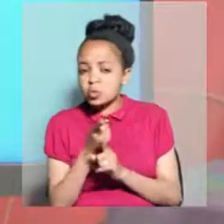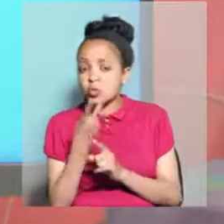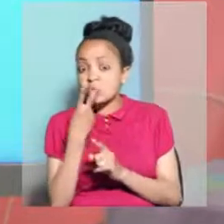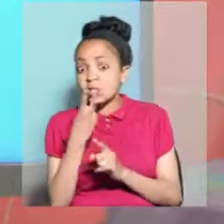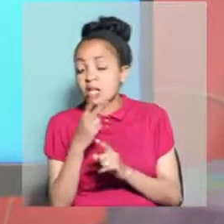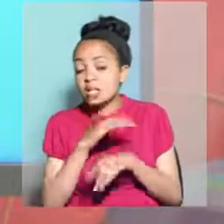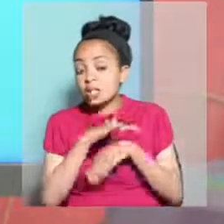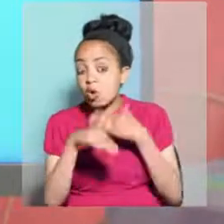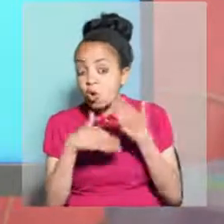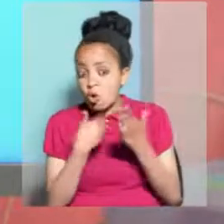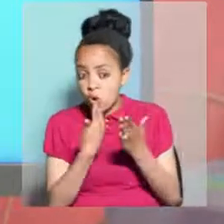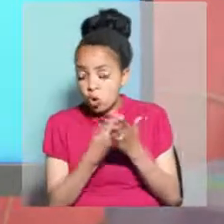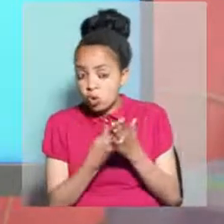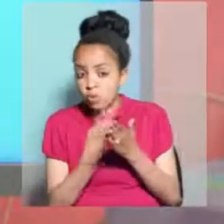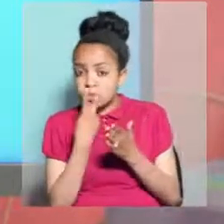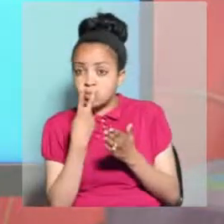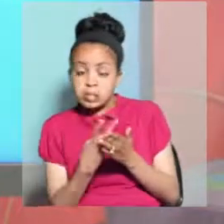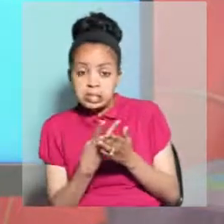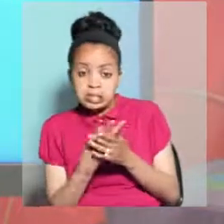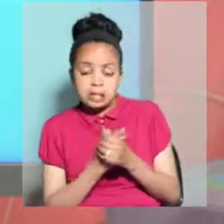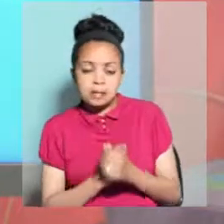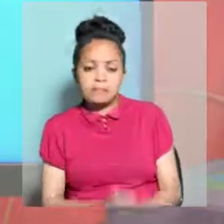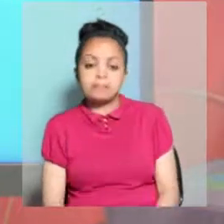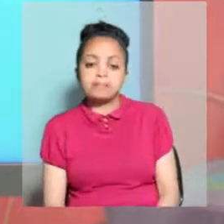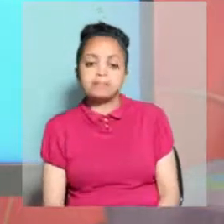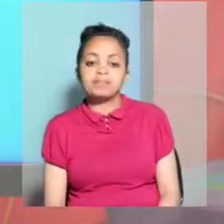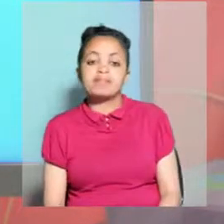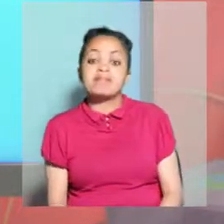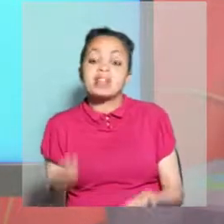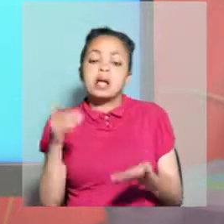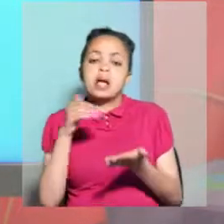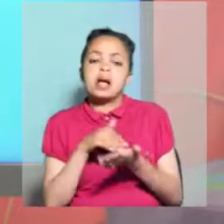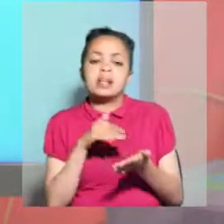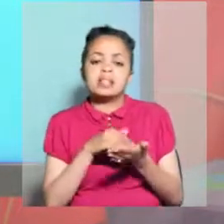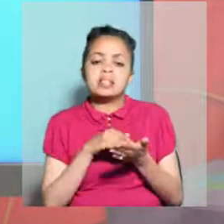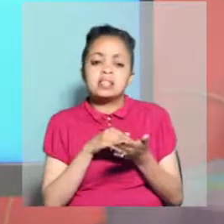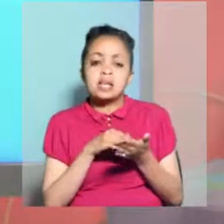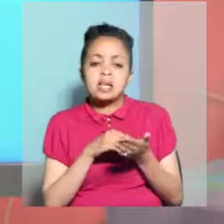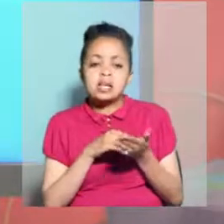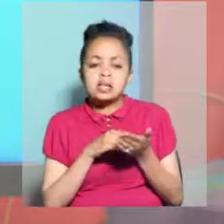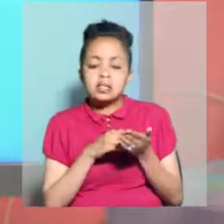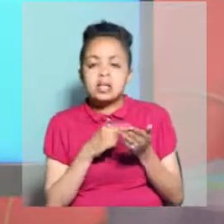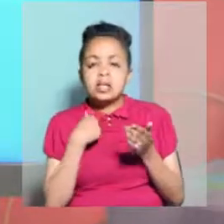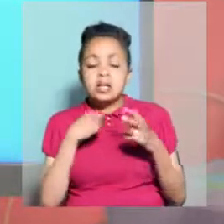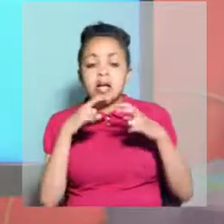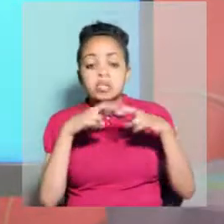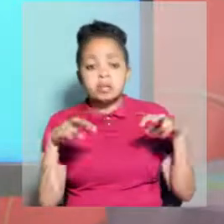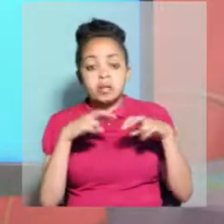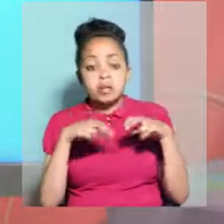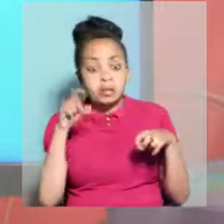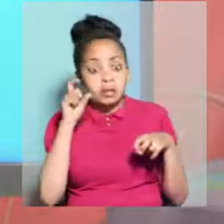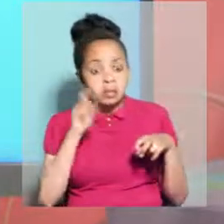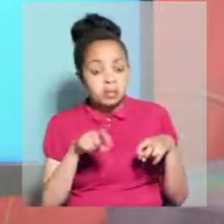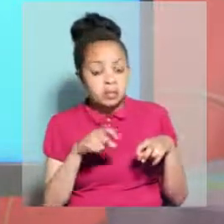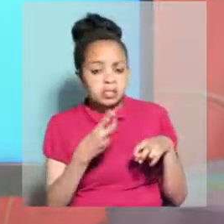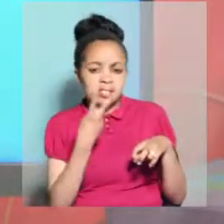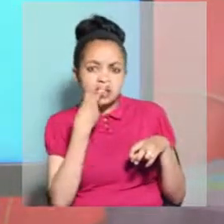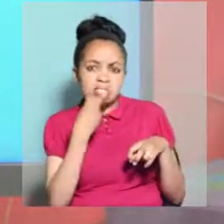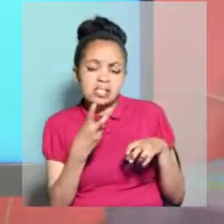of the whole country problem? And again, validity of our experimentation must be seen